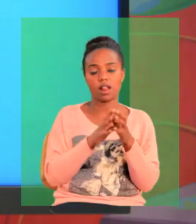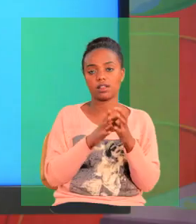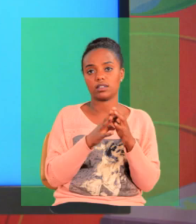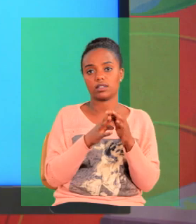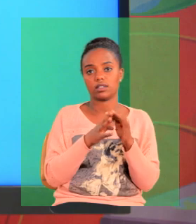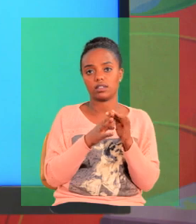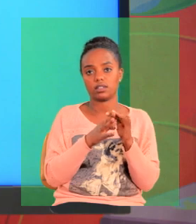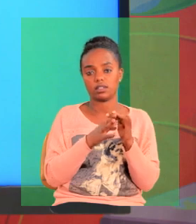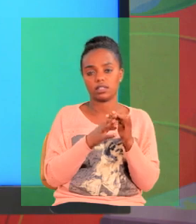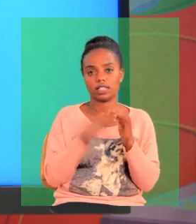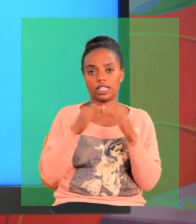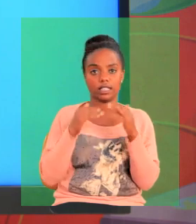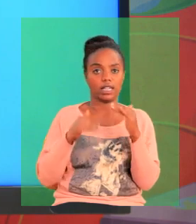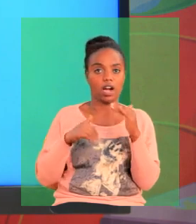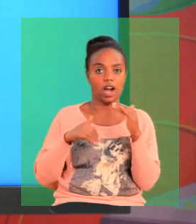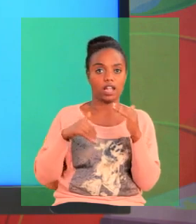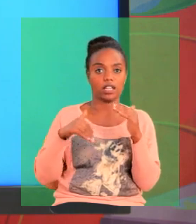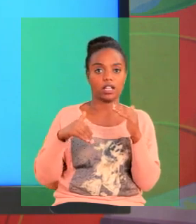is greater than